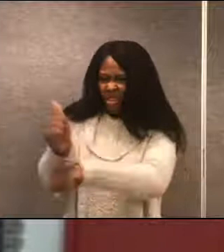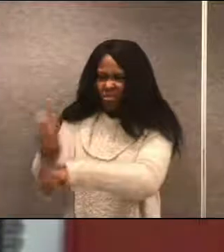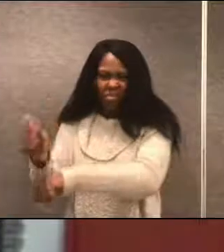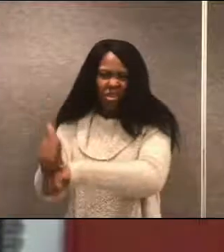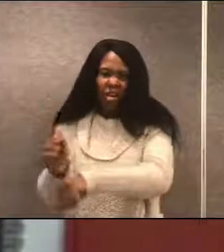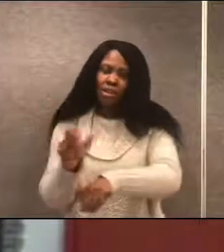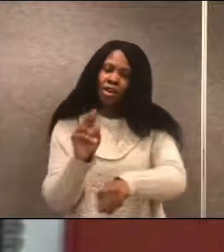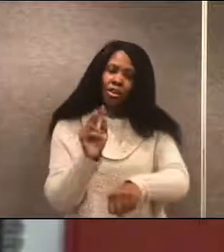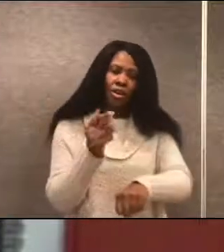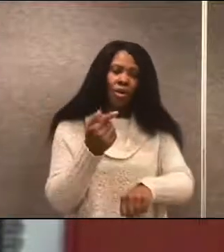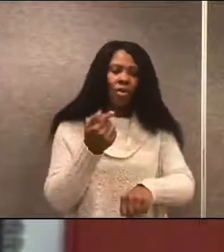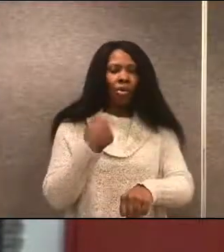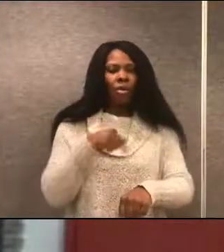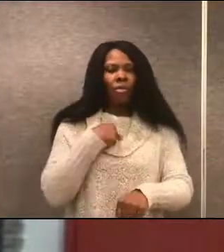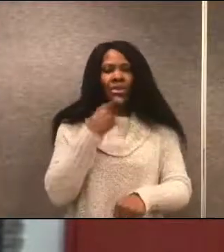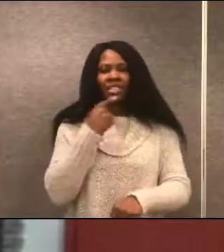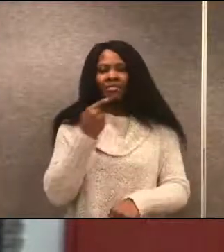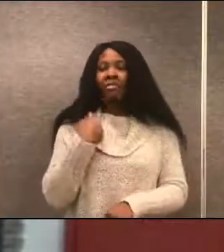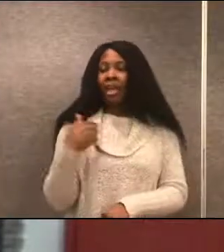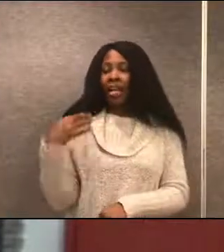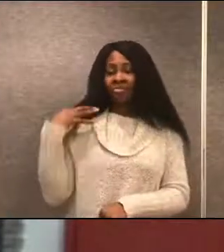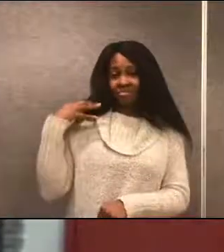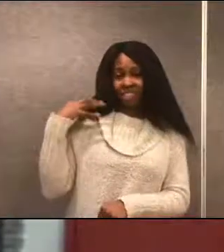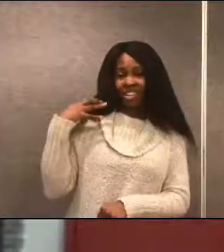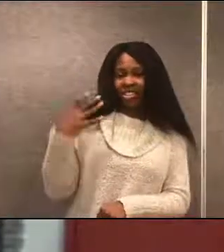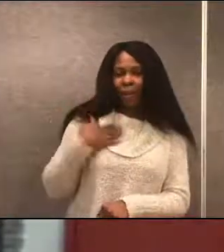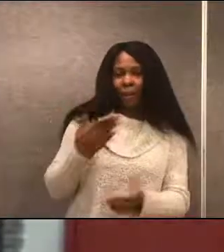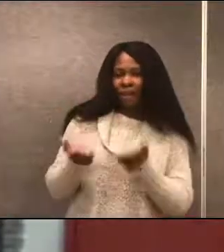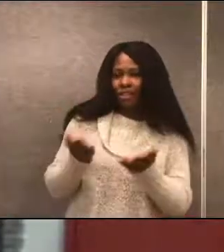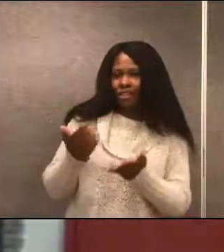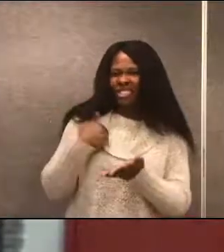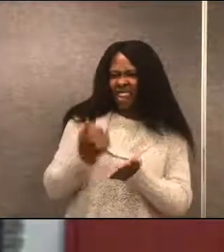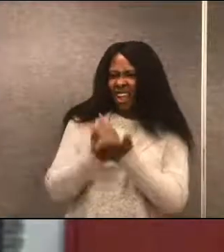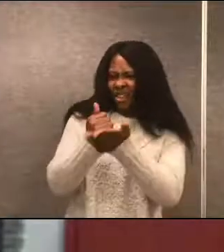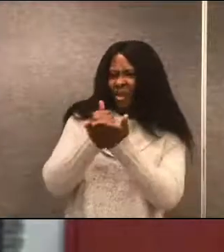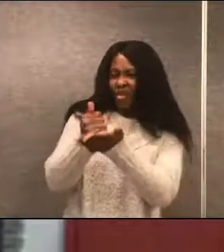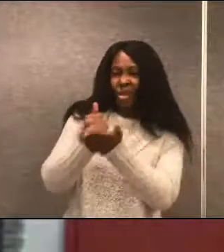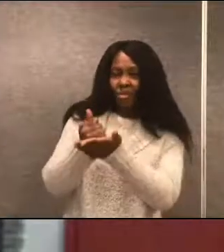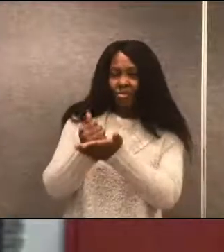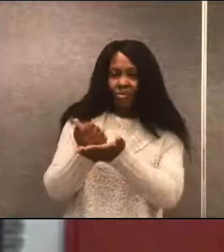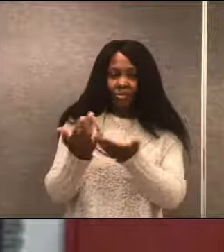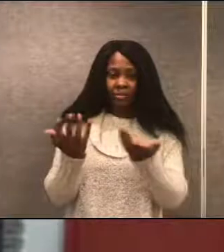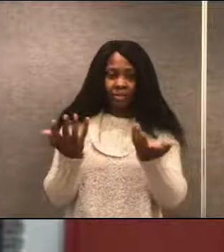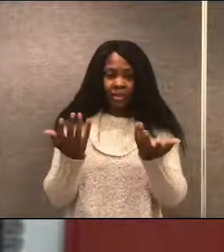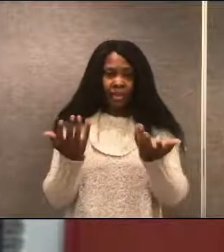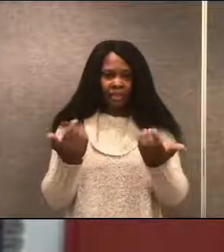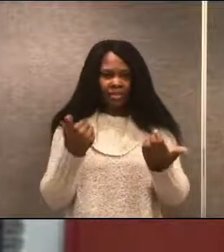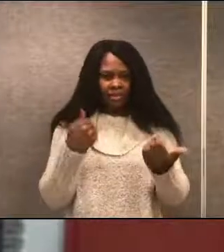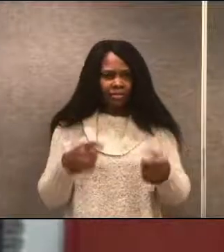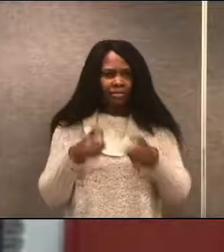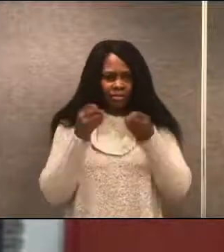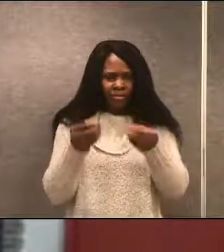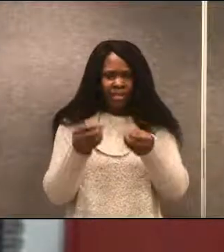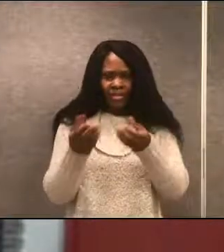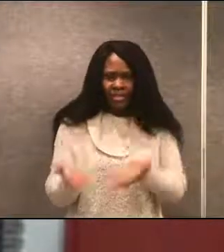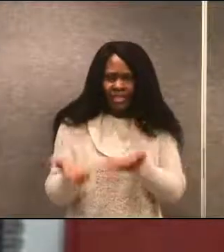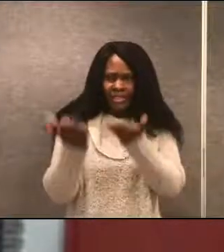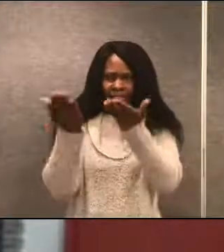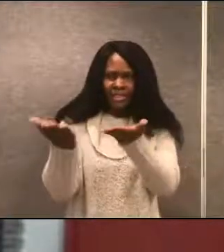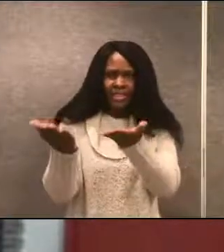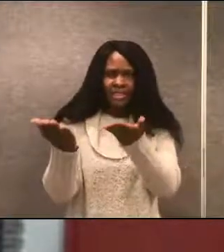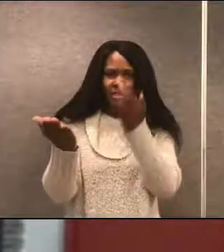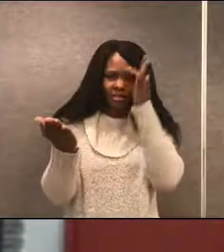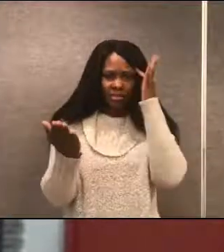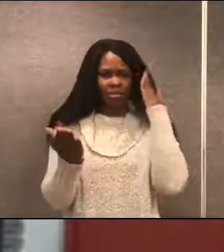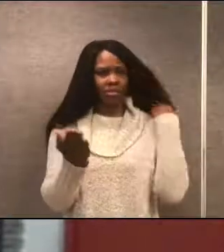me volunteer my services. These are some of the ways in which we can help. Do you have this as a suggestion to be offered with regards to